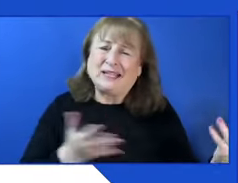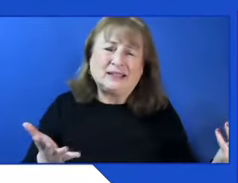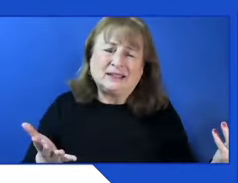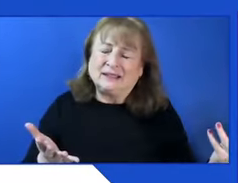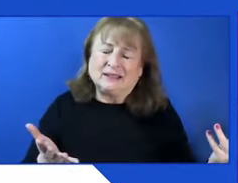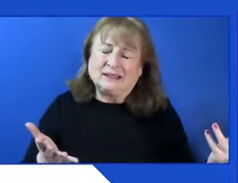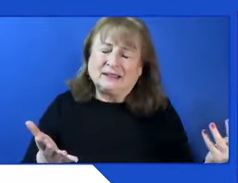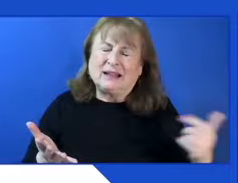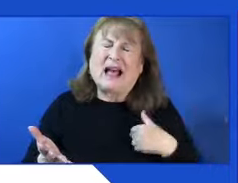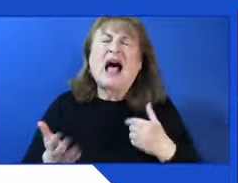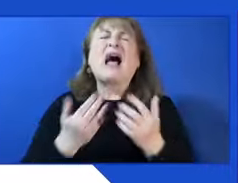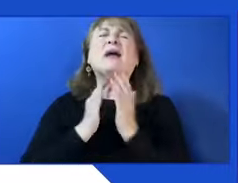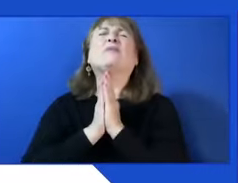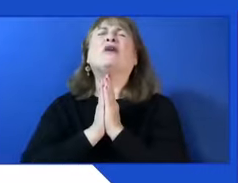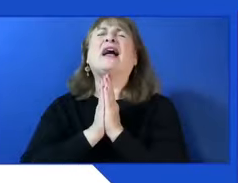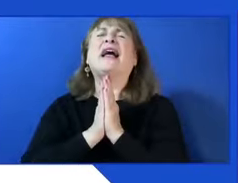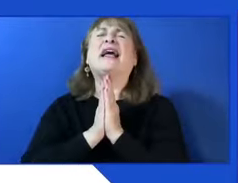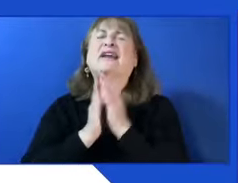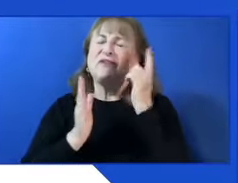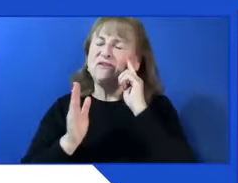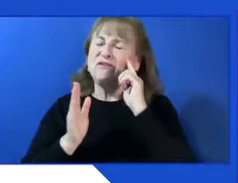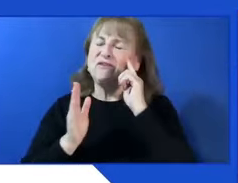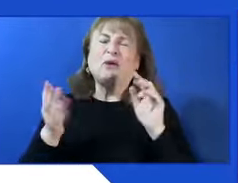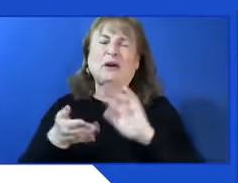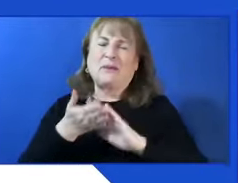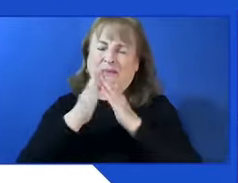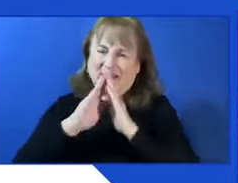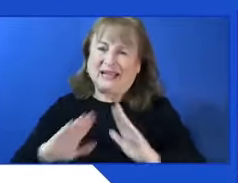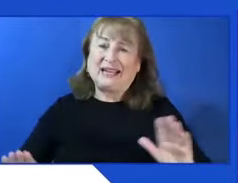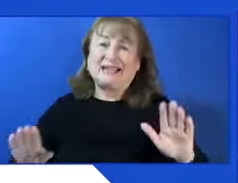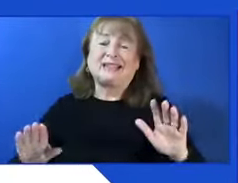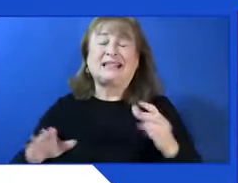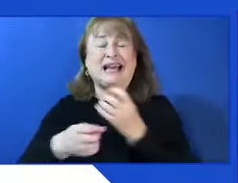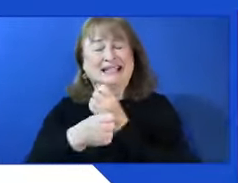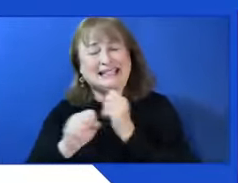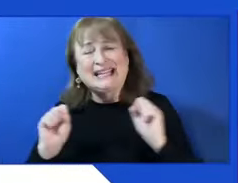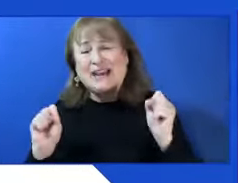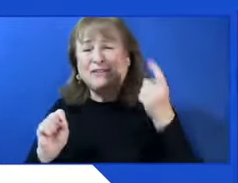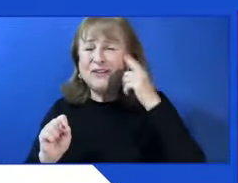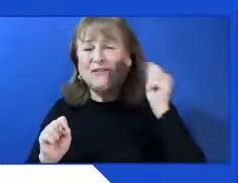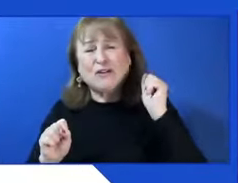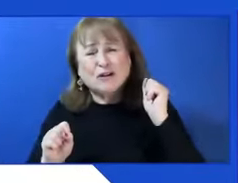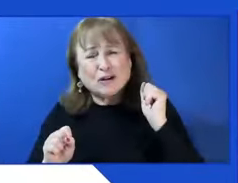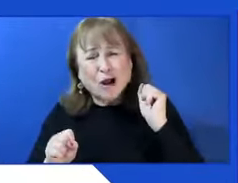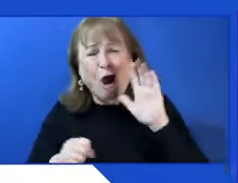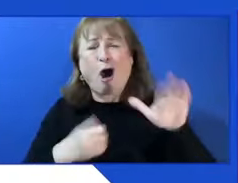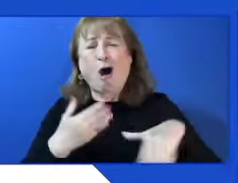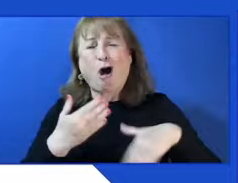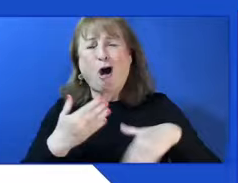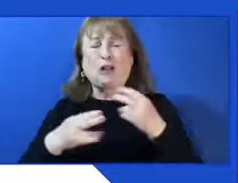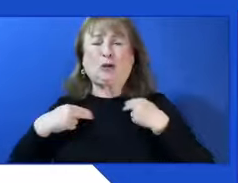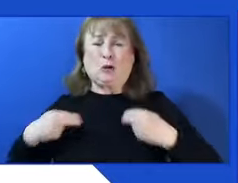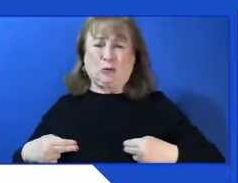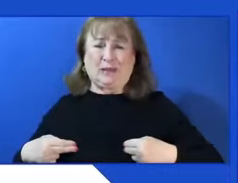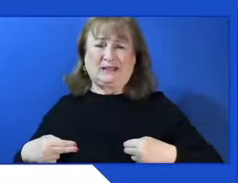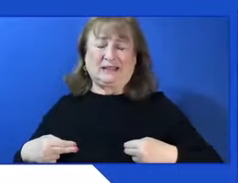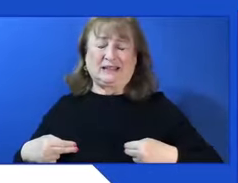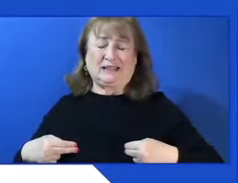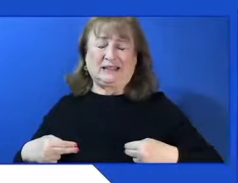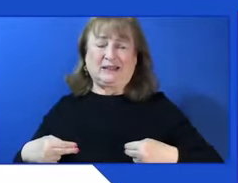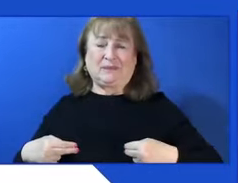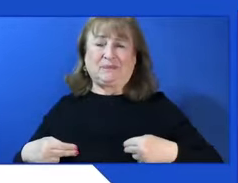And I pray for peace and safety for all human beings who are